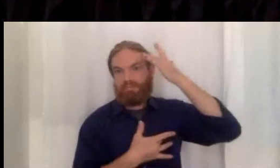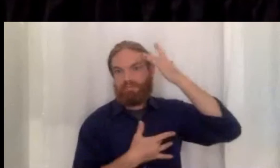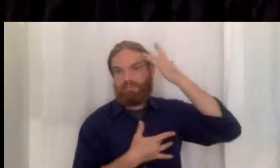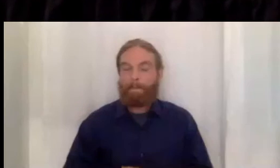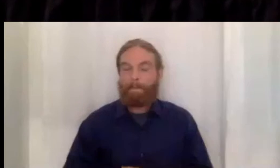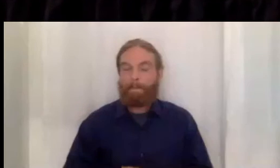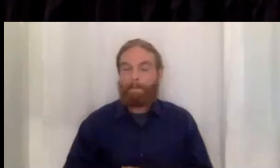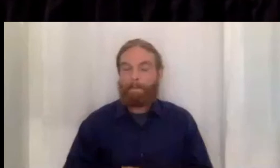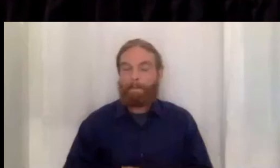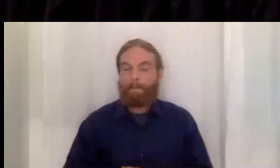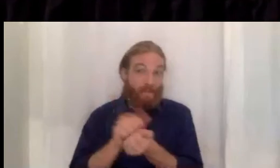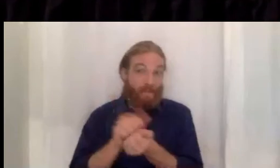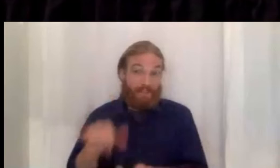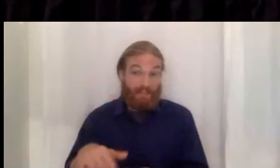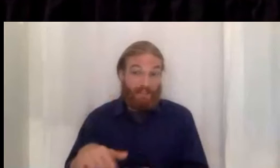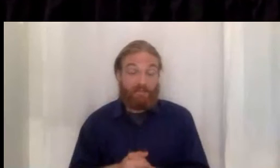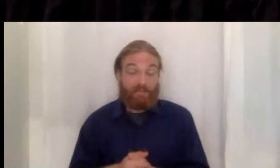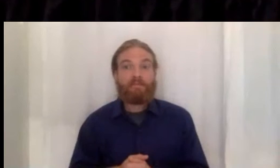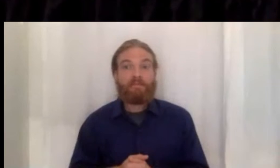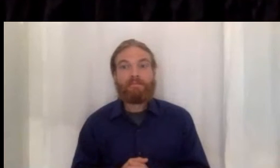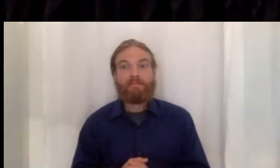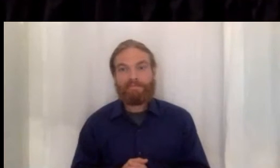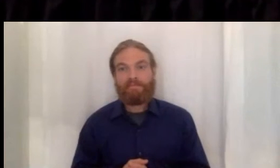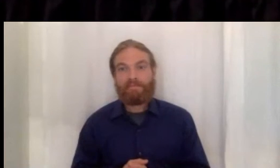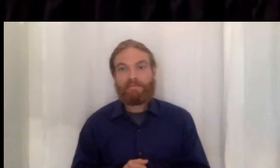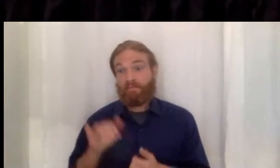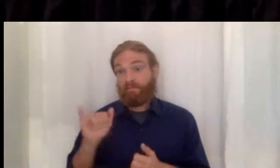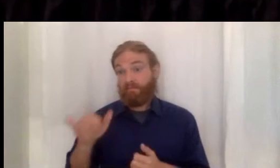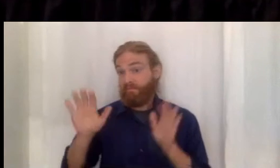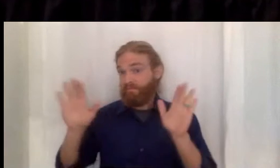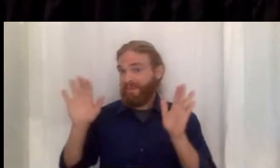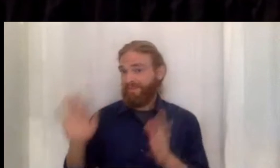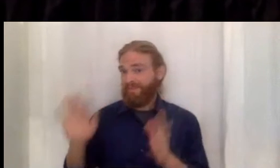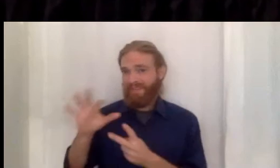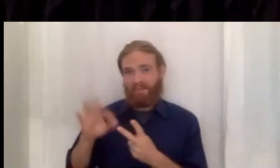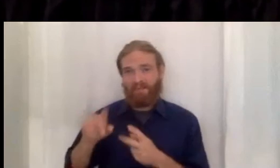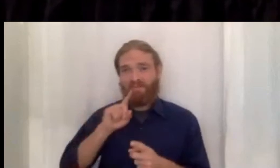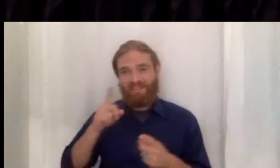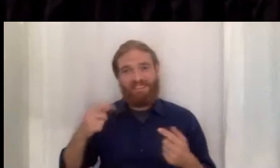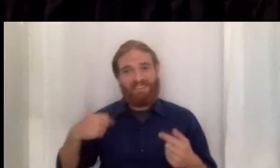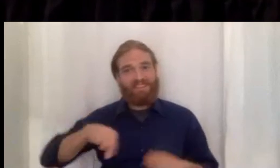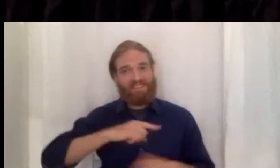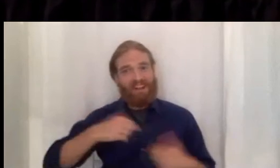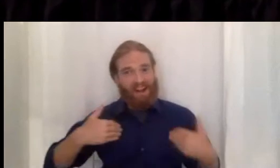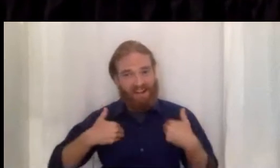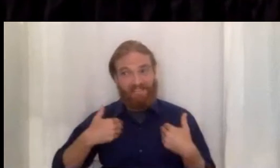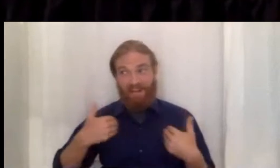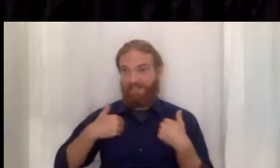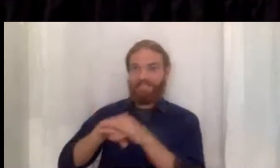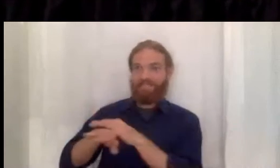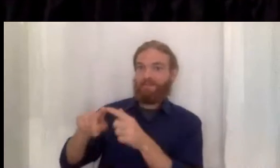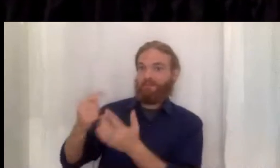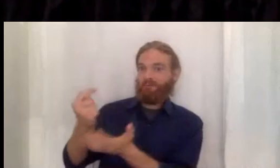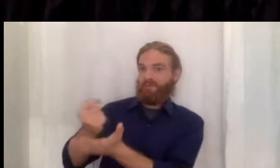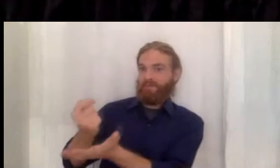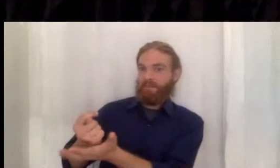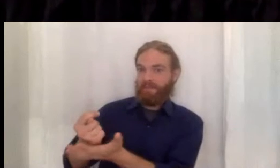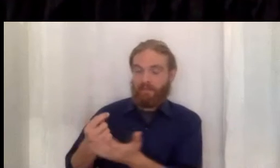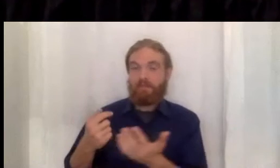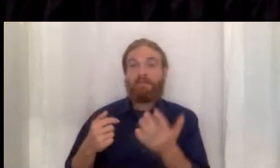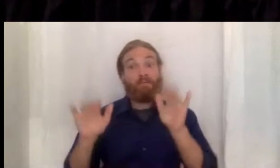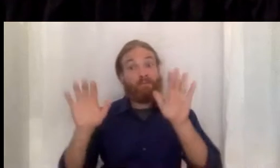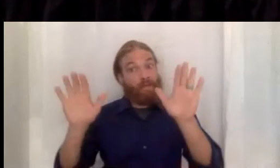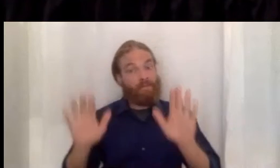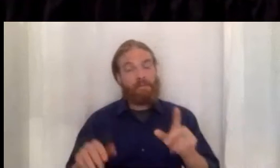have treatment. So I think that's fantastic. But I just wanted to provide that perspective too, for those that may not